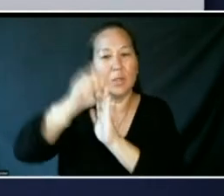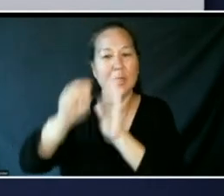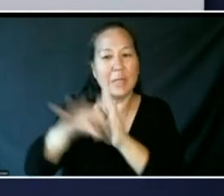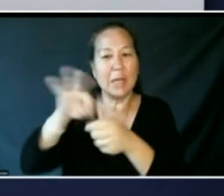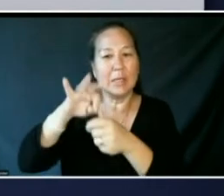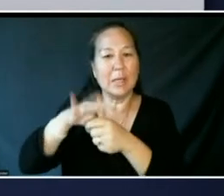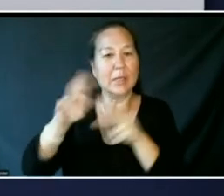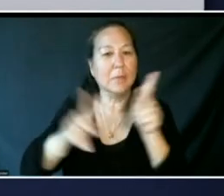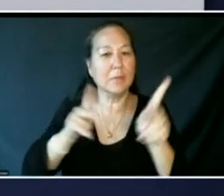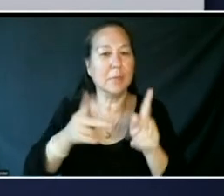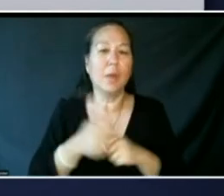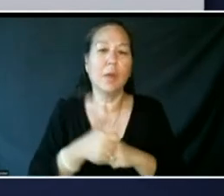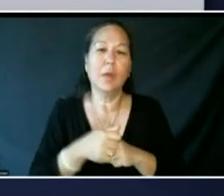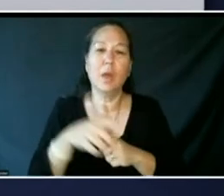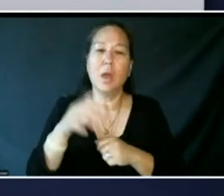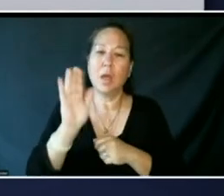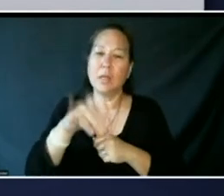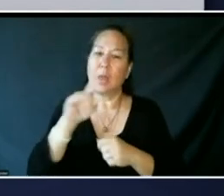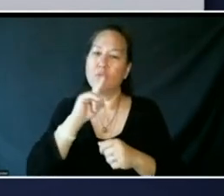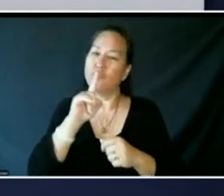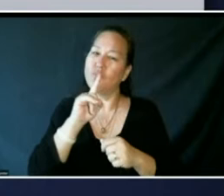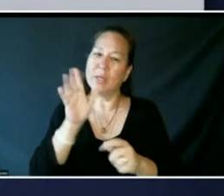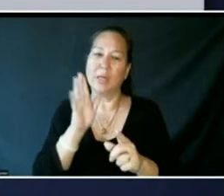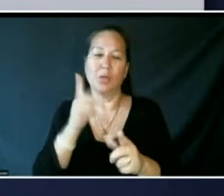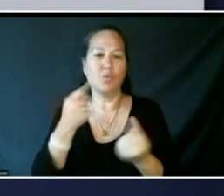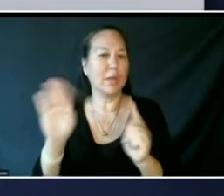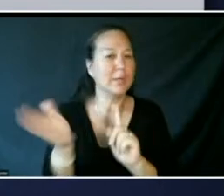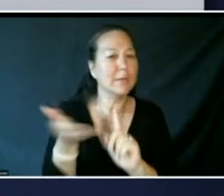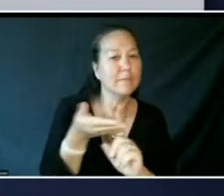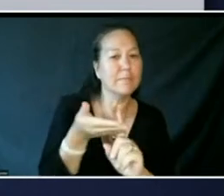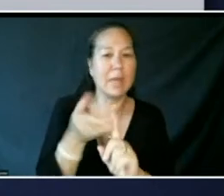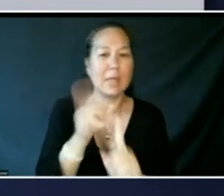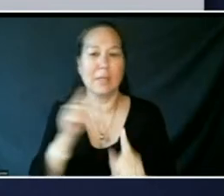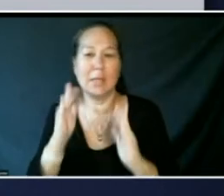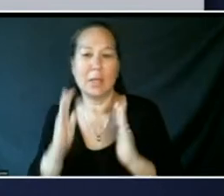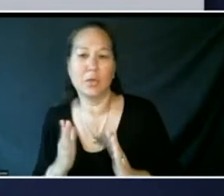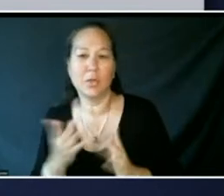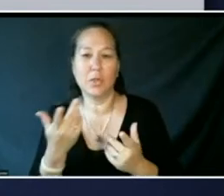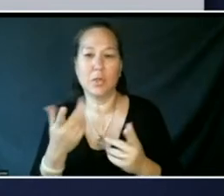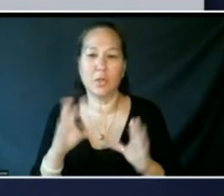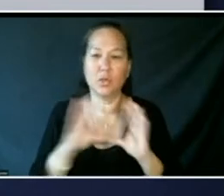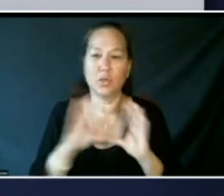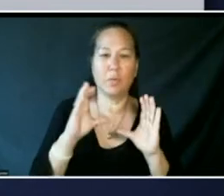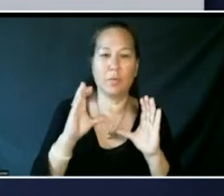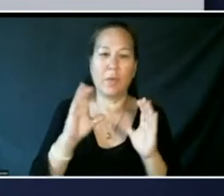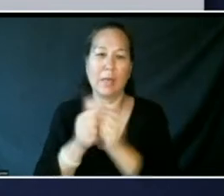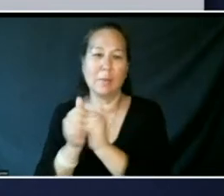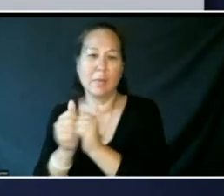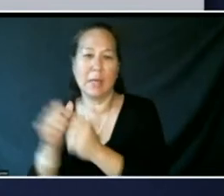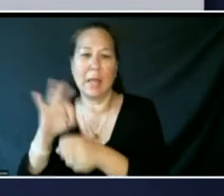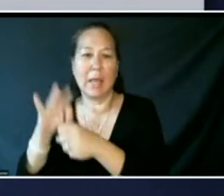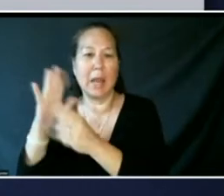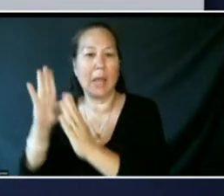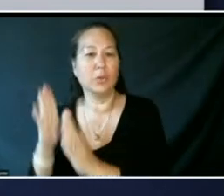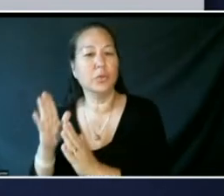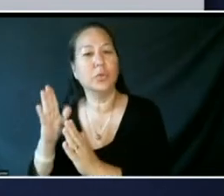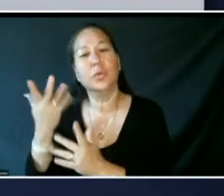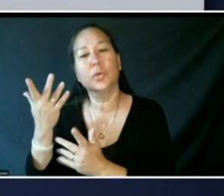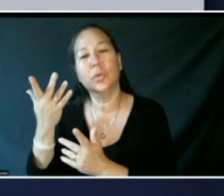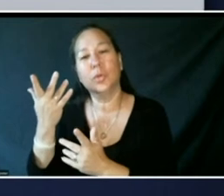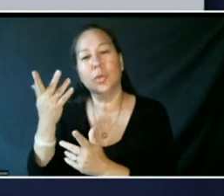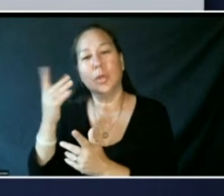to certify competing electors was essential to stop the count and ensure President Trump's